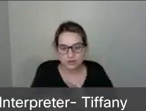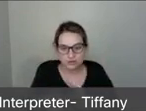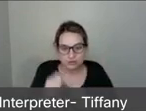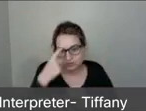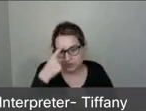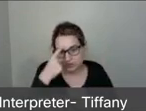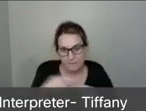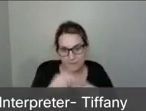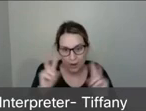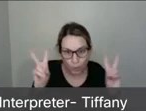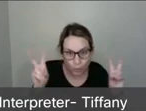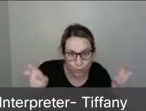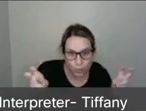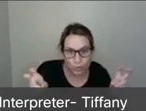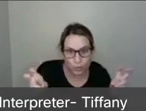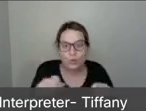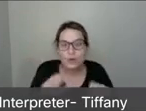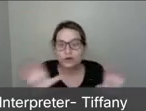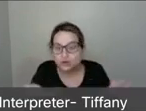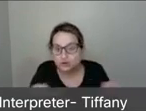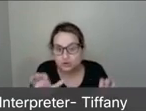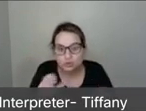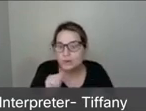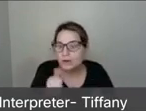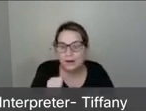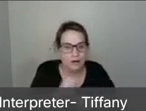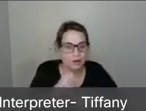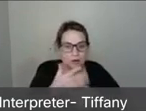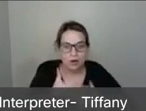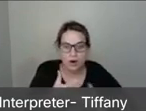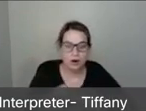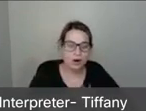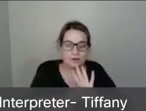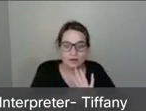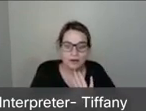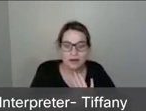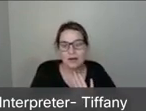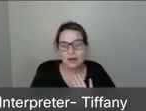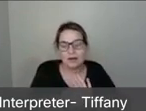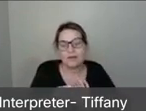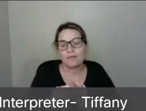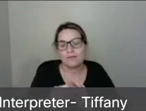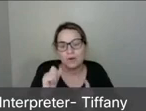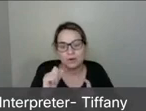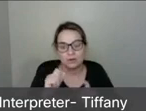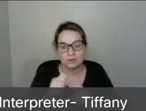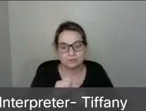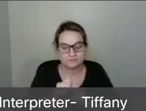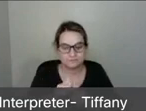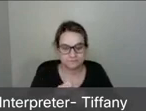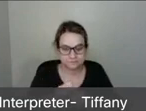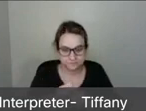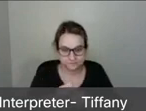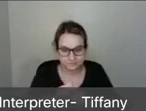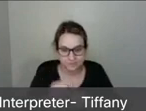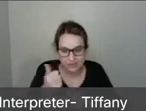considered, quote, where to do so would create no significant detriment to other goals, end quote. But the